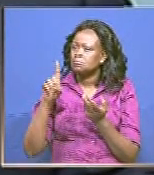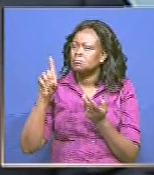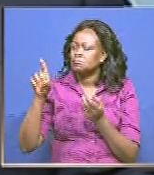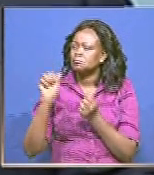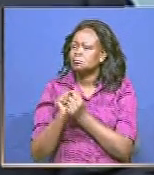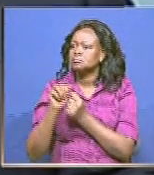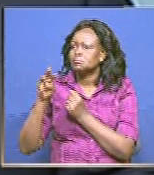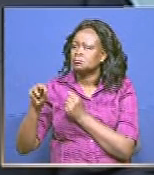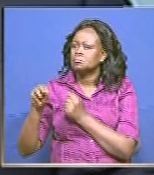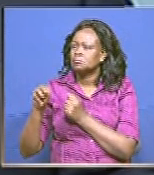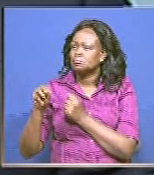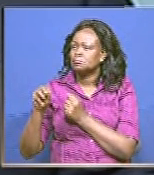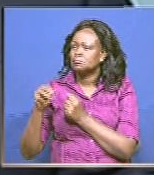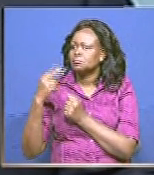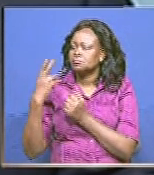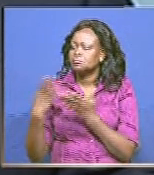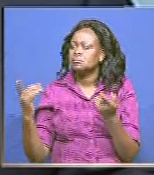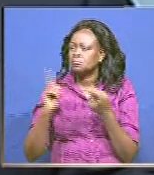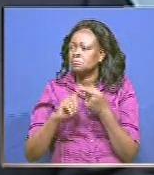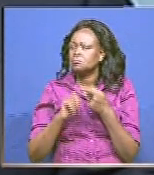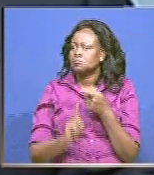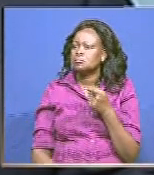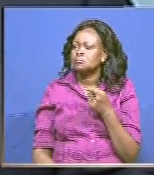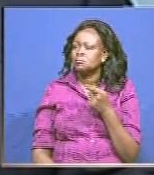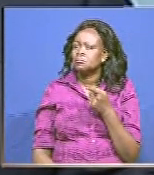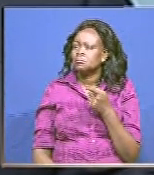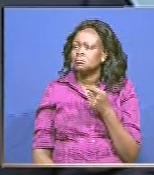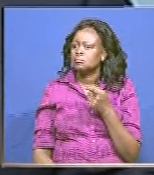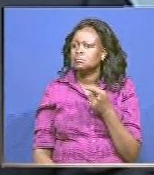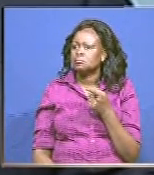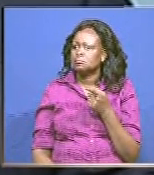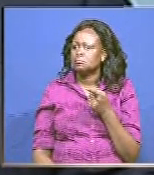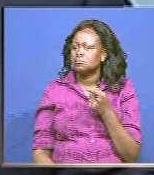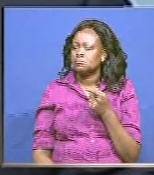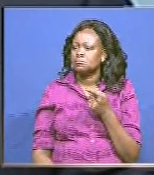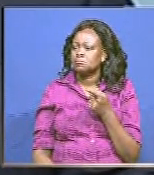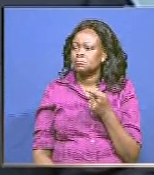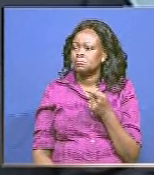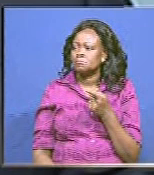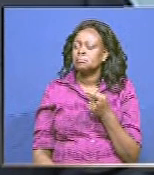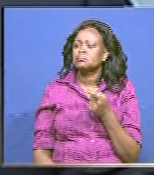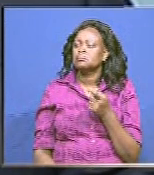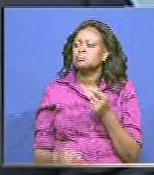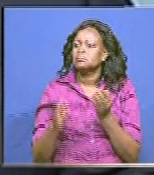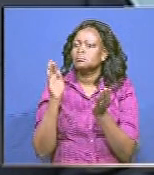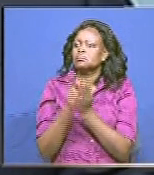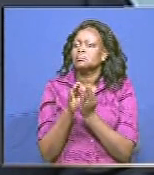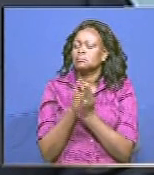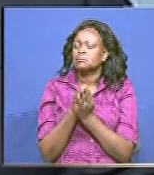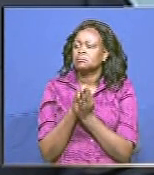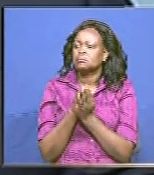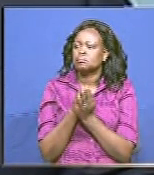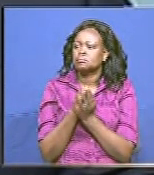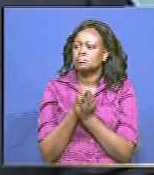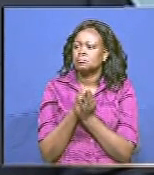million for two things. One, for a cold storage facility in